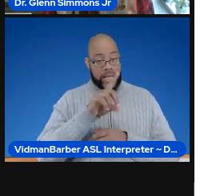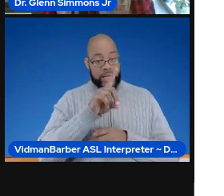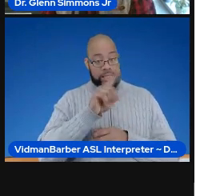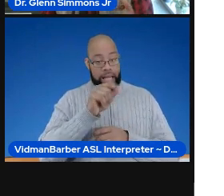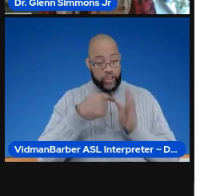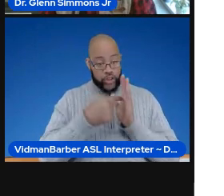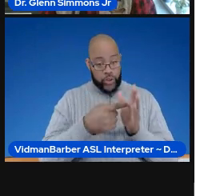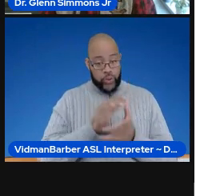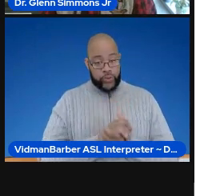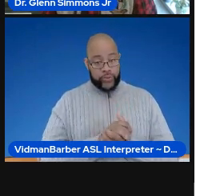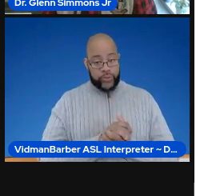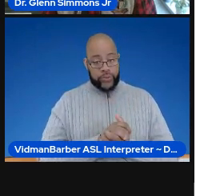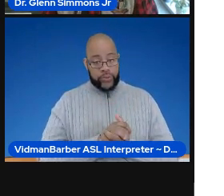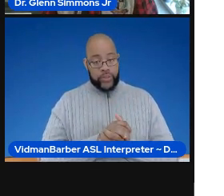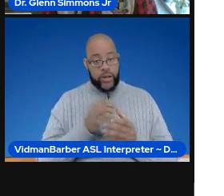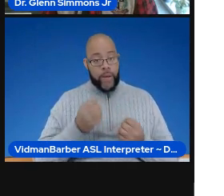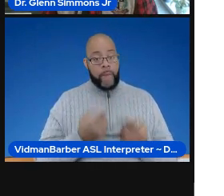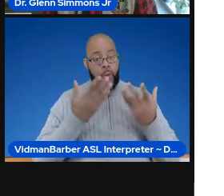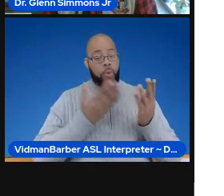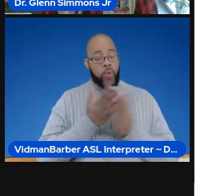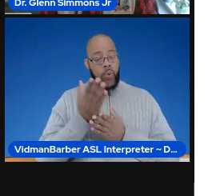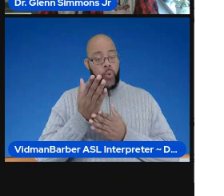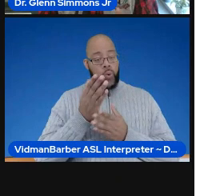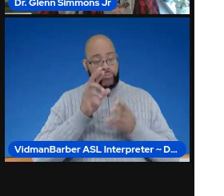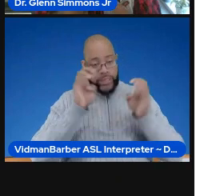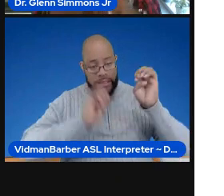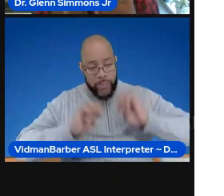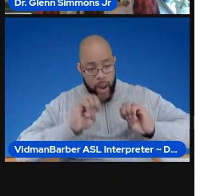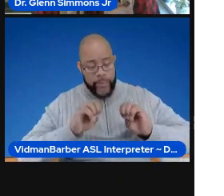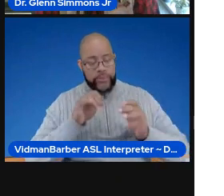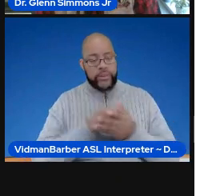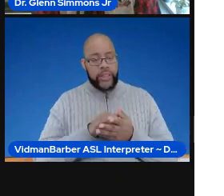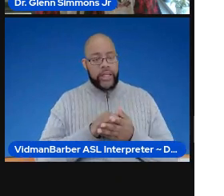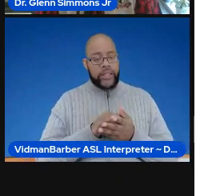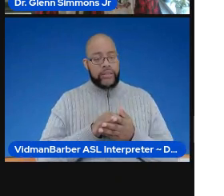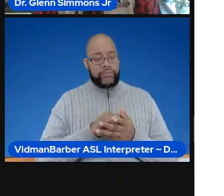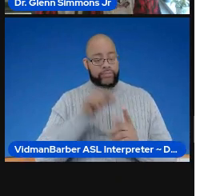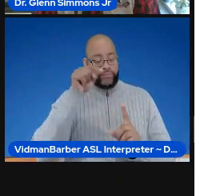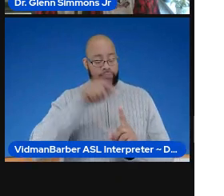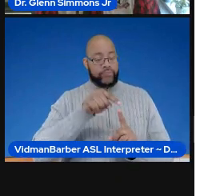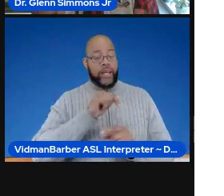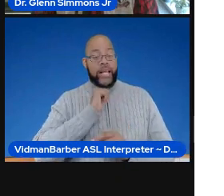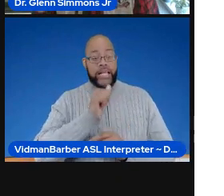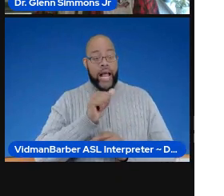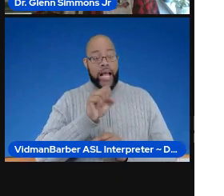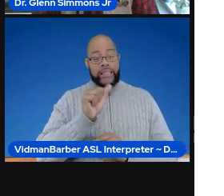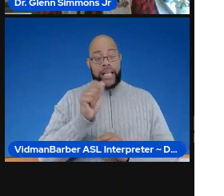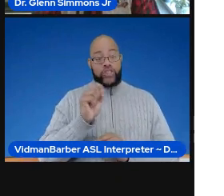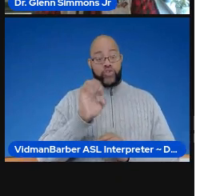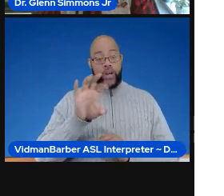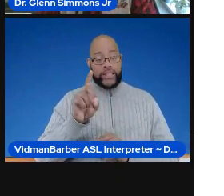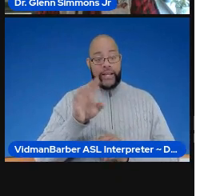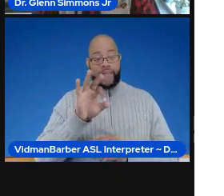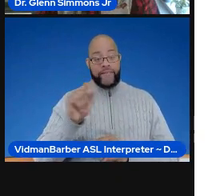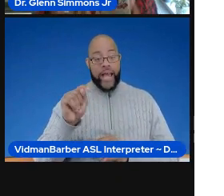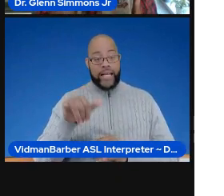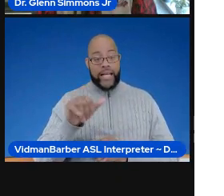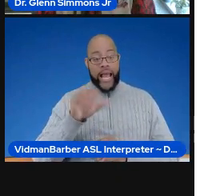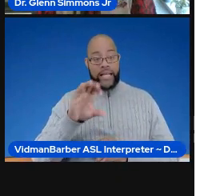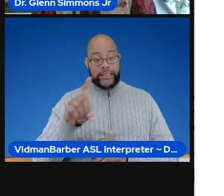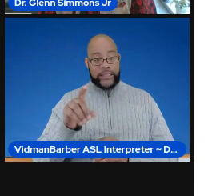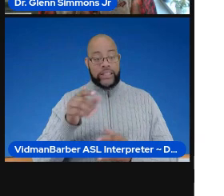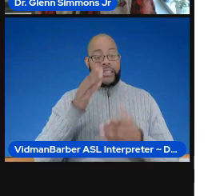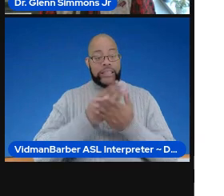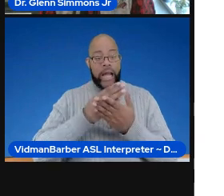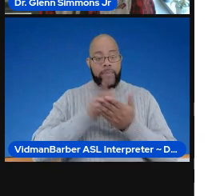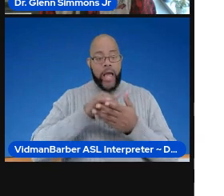kind of through multiple experiments, that the presence of unsaturated fatty acid stops the protein from being